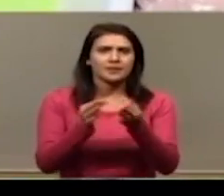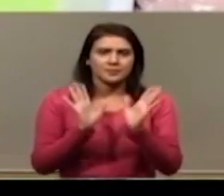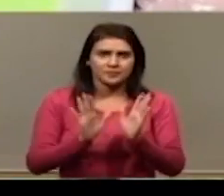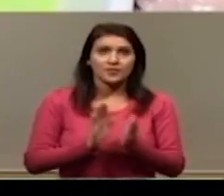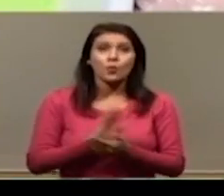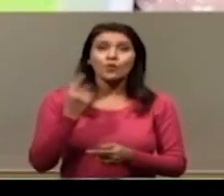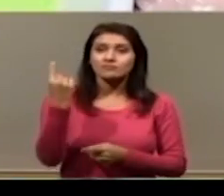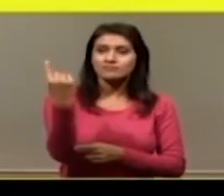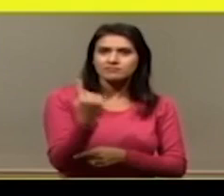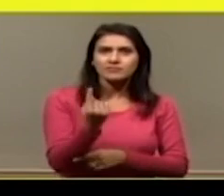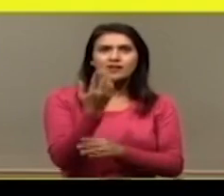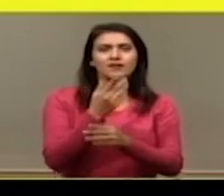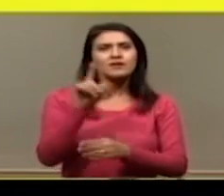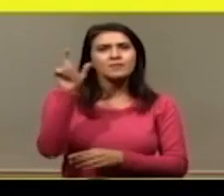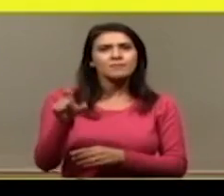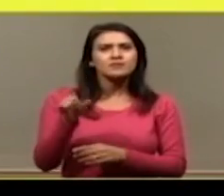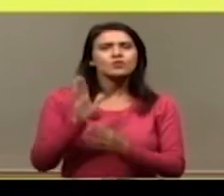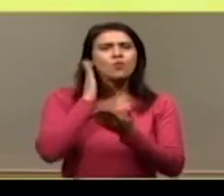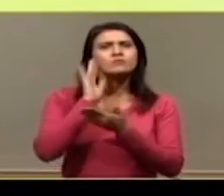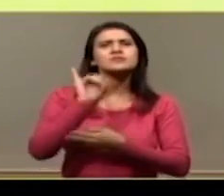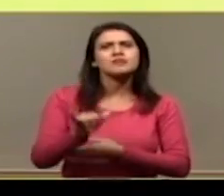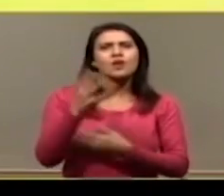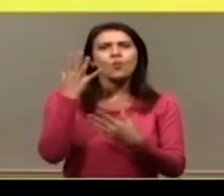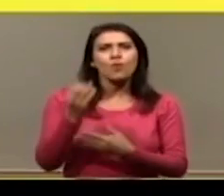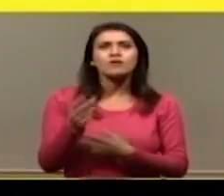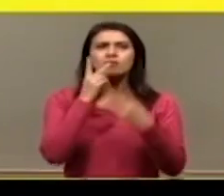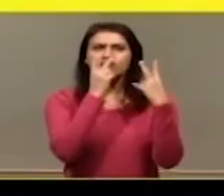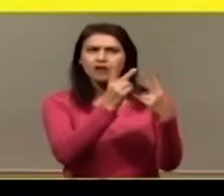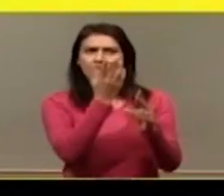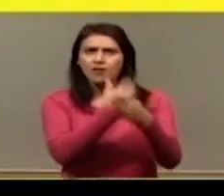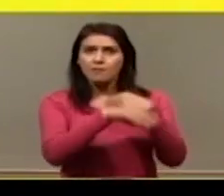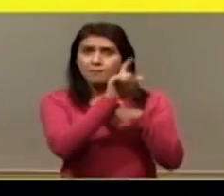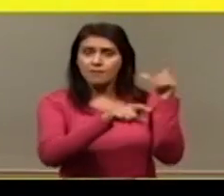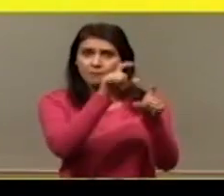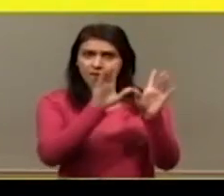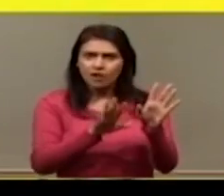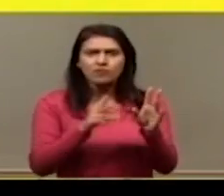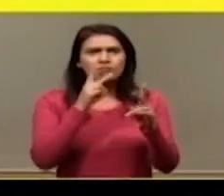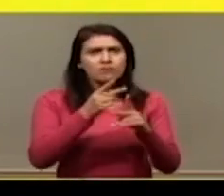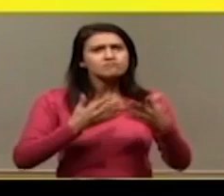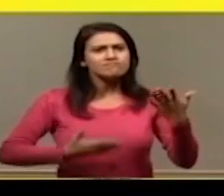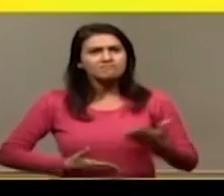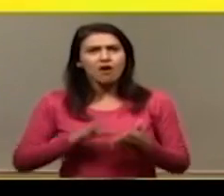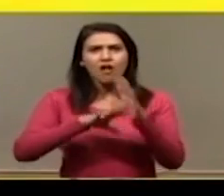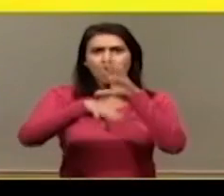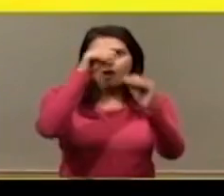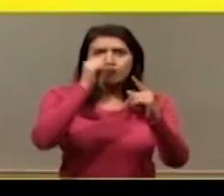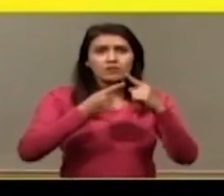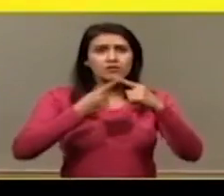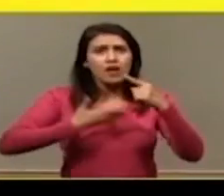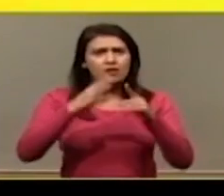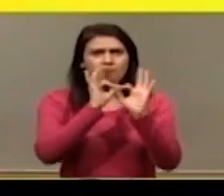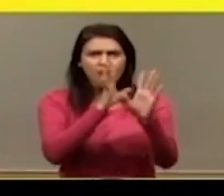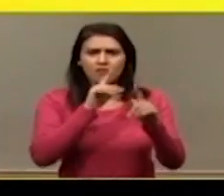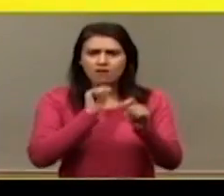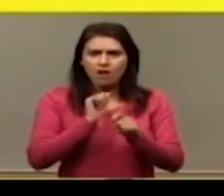our customers observe that there are team members who have a disability and they can see wo kitni achhi tarah trained hain aur jo bhi unko